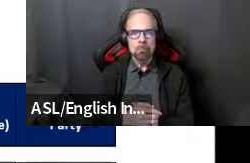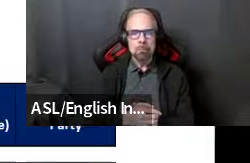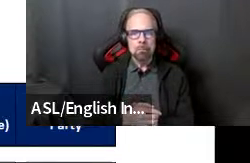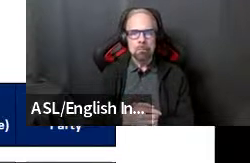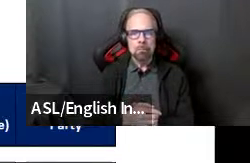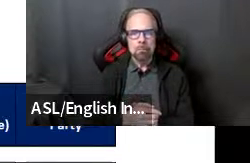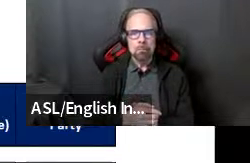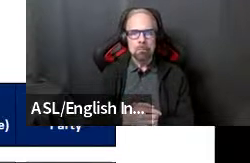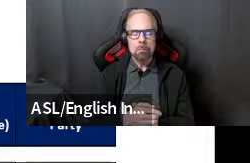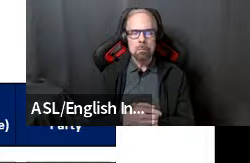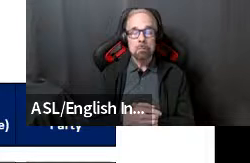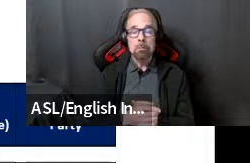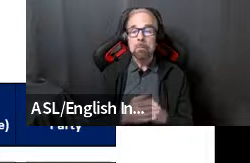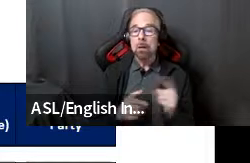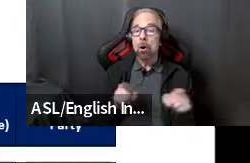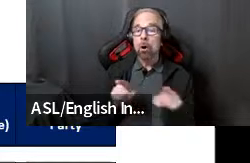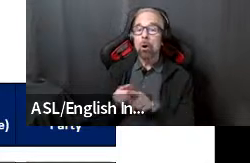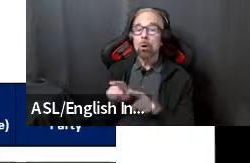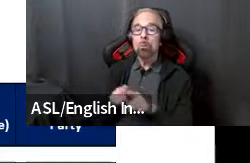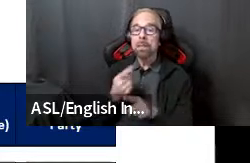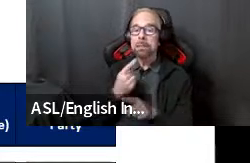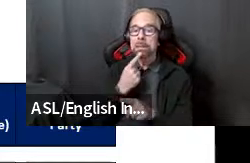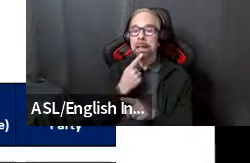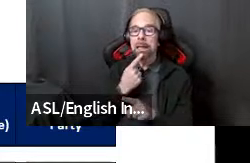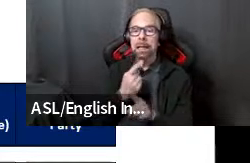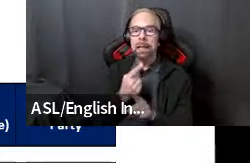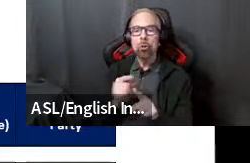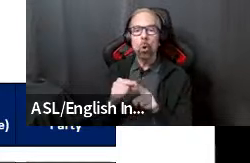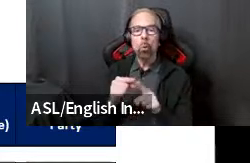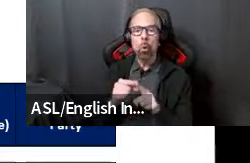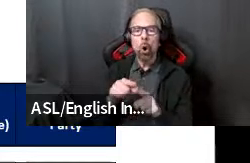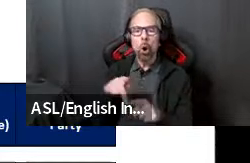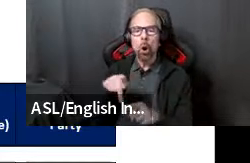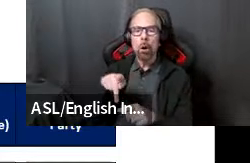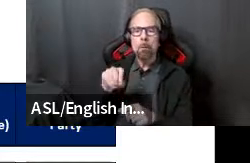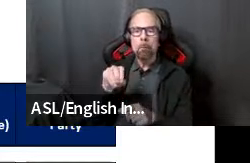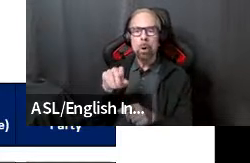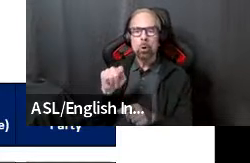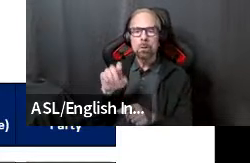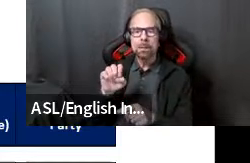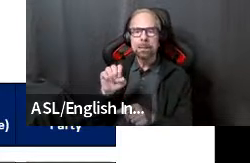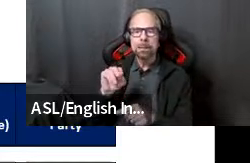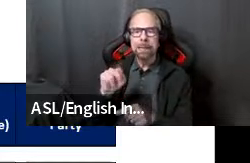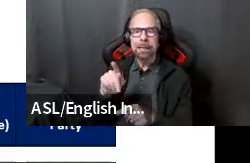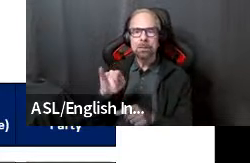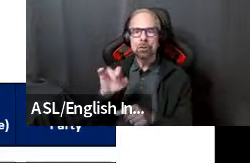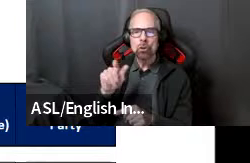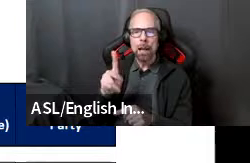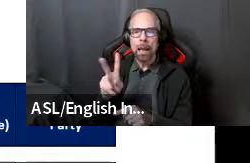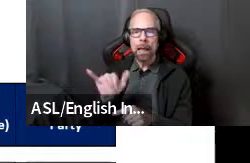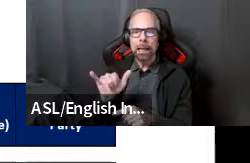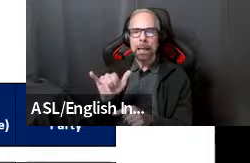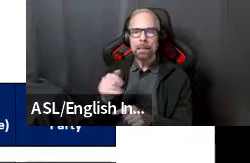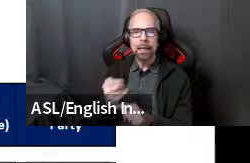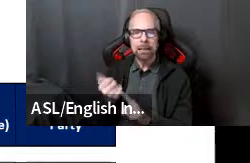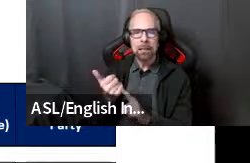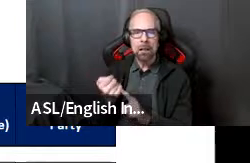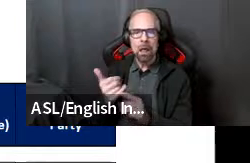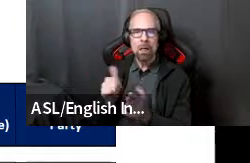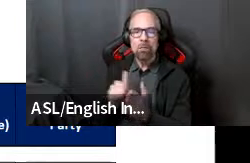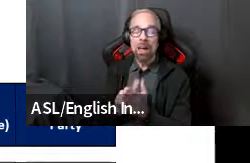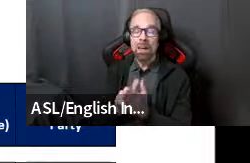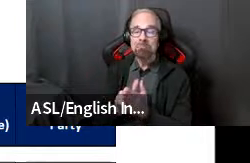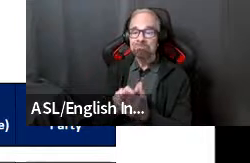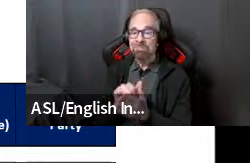I also will just say, I'm hearing take out the word potentially as well, that y'all are like, no, don't potentially include an elevator, include these.